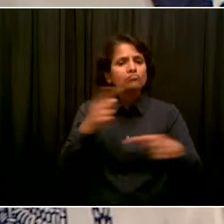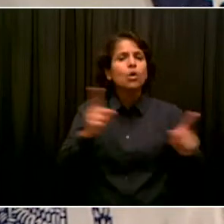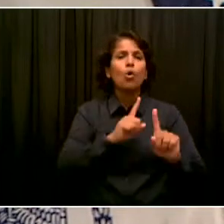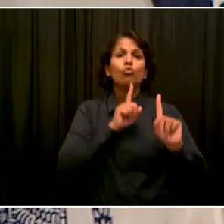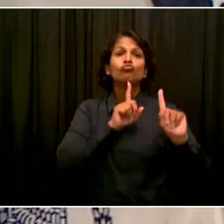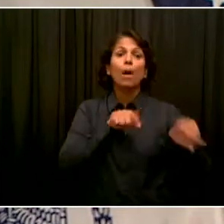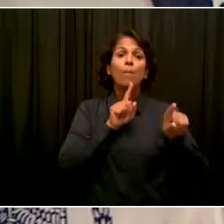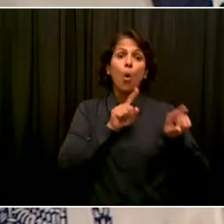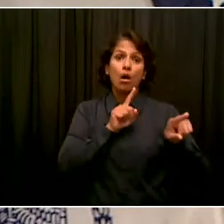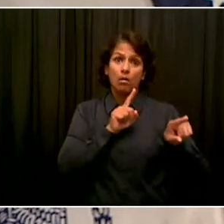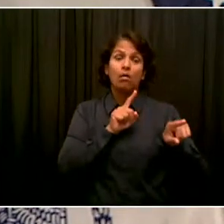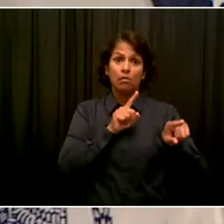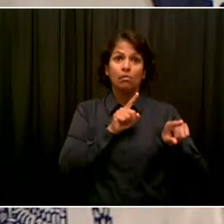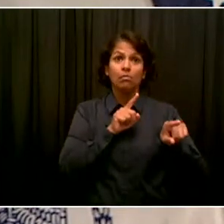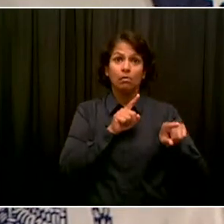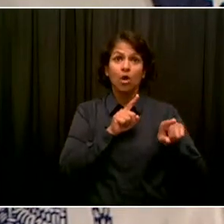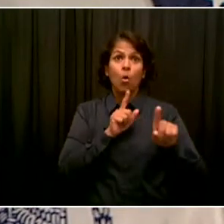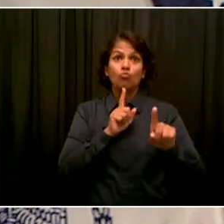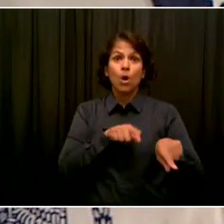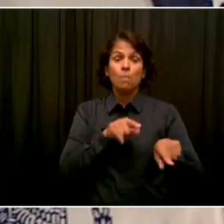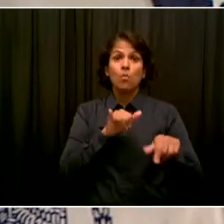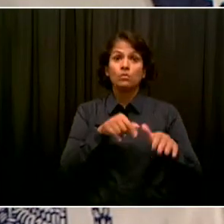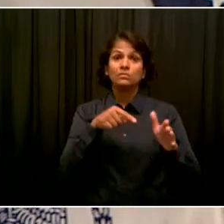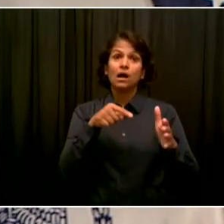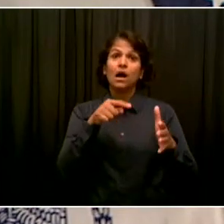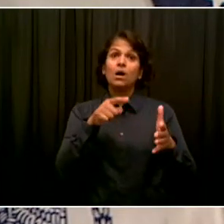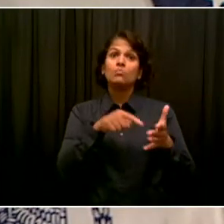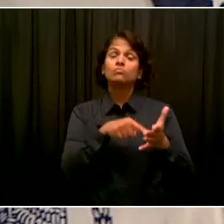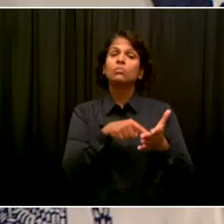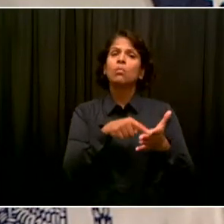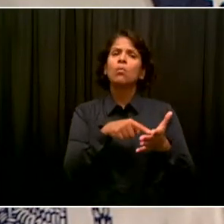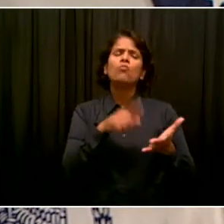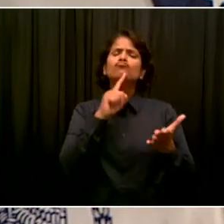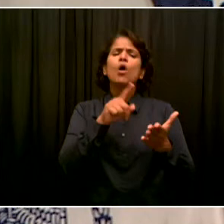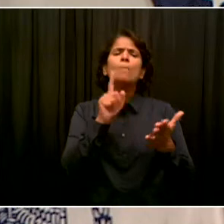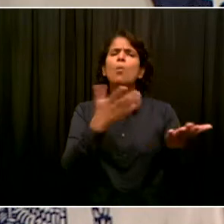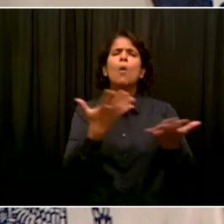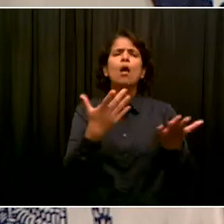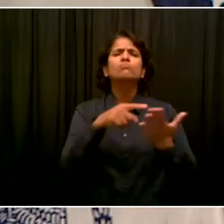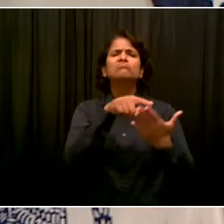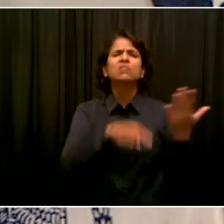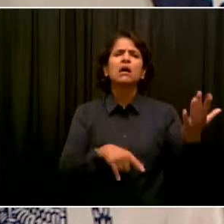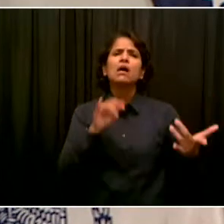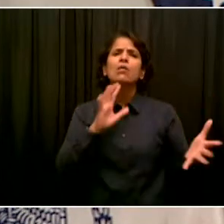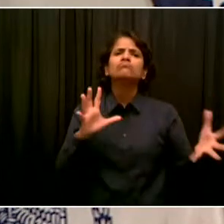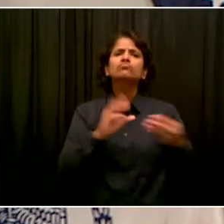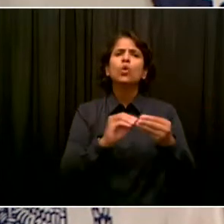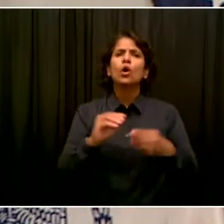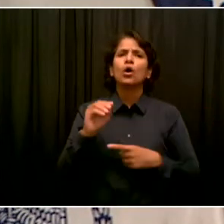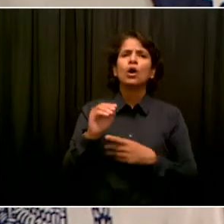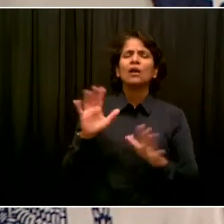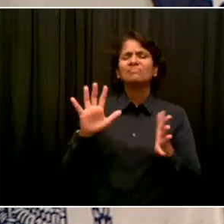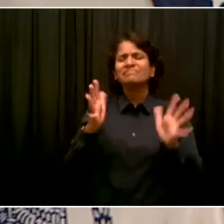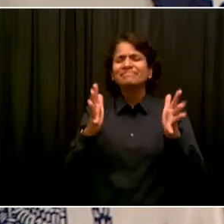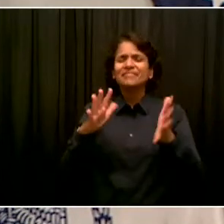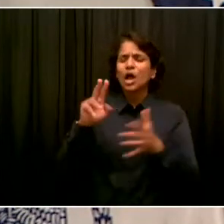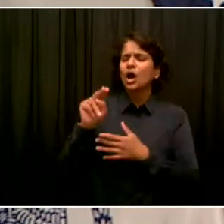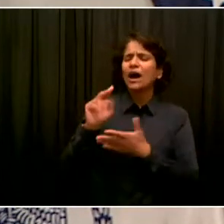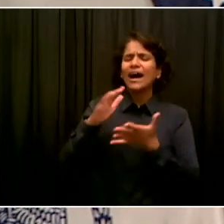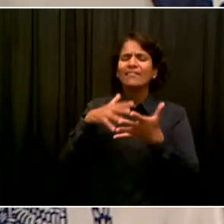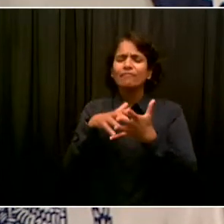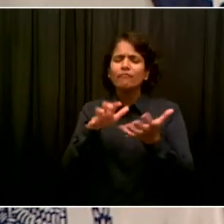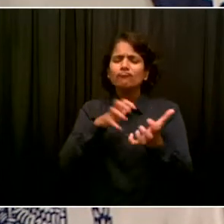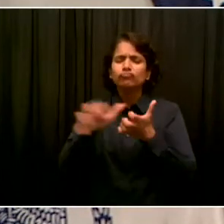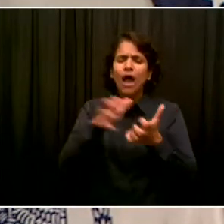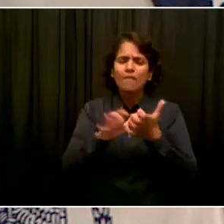sounds, as the senator just said, sounds kind of nerdy, but it really speaks to life in the city and the life of our